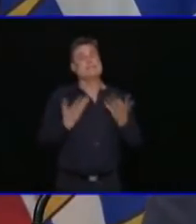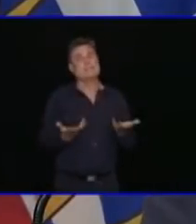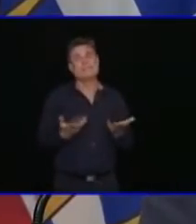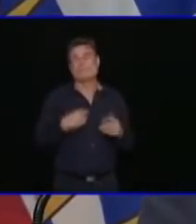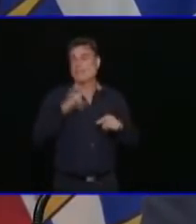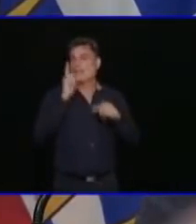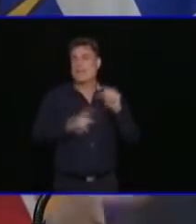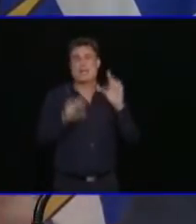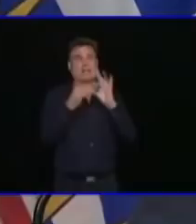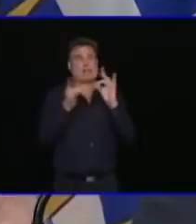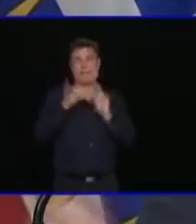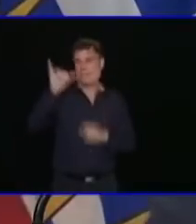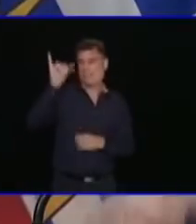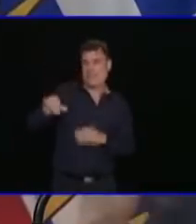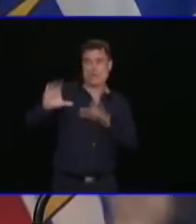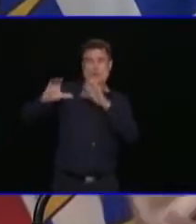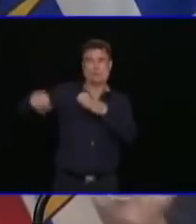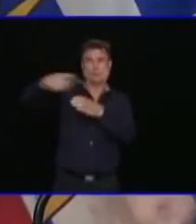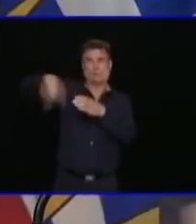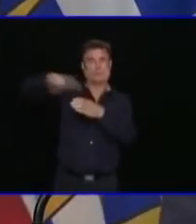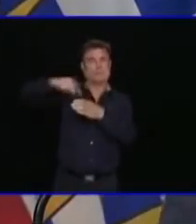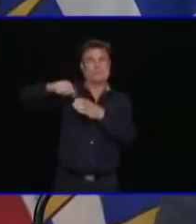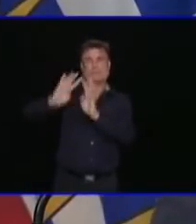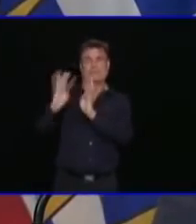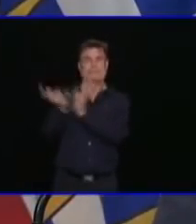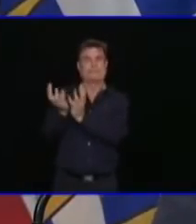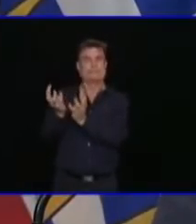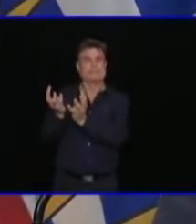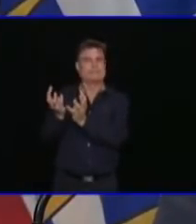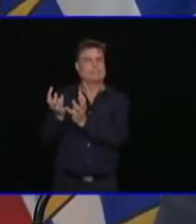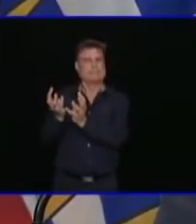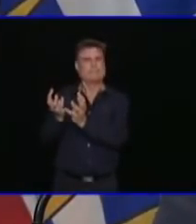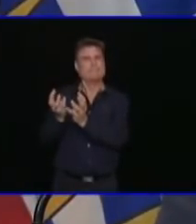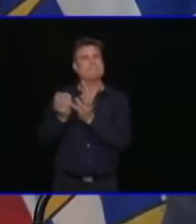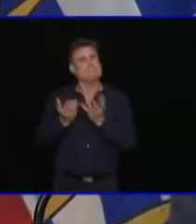this was an event where there was distancing and they came together for a short